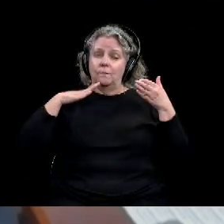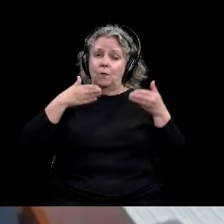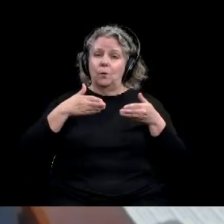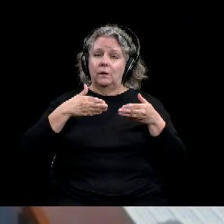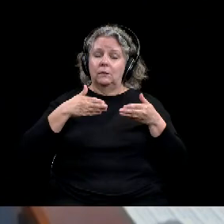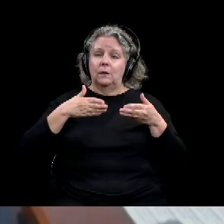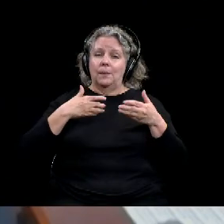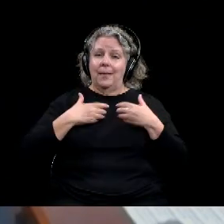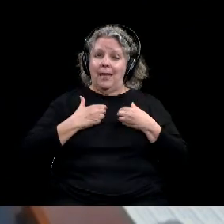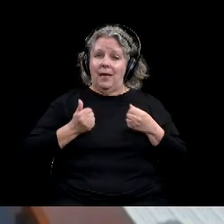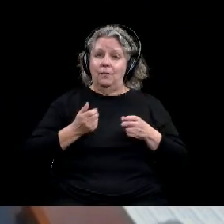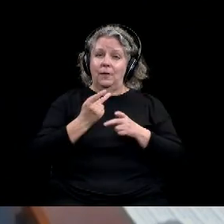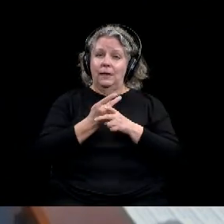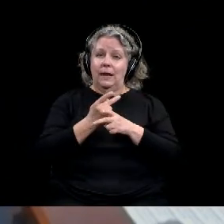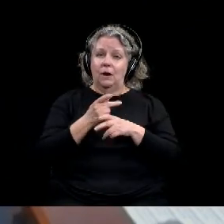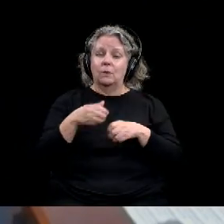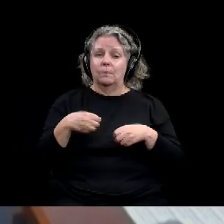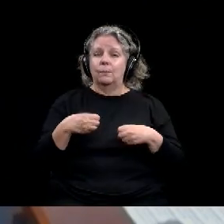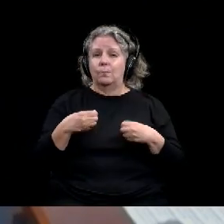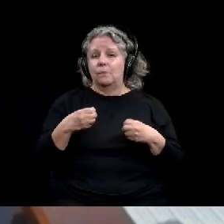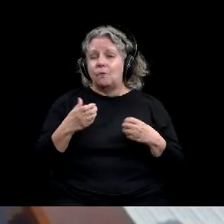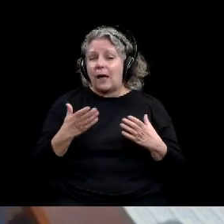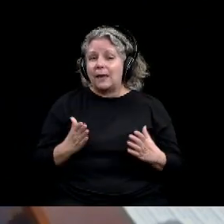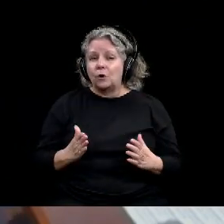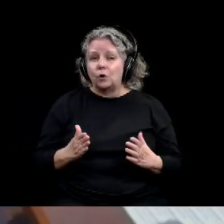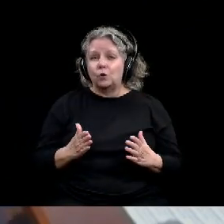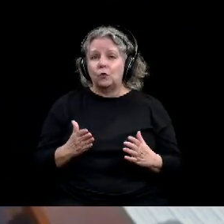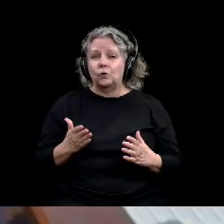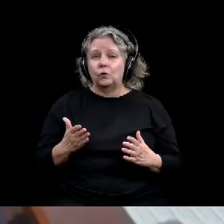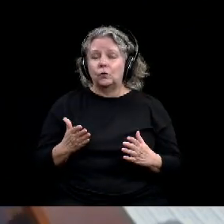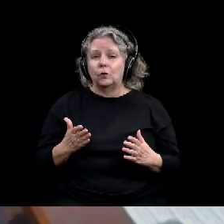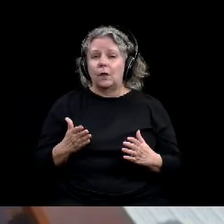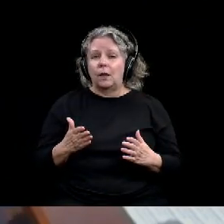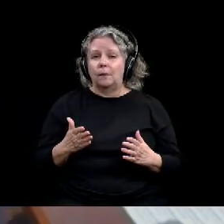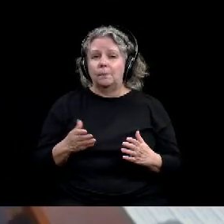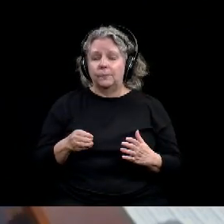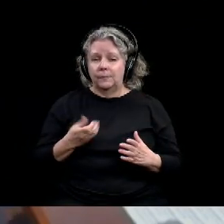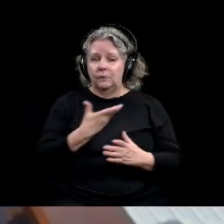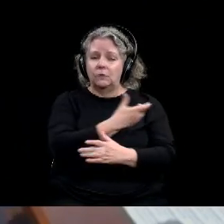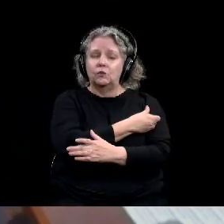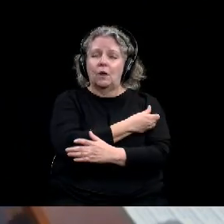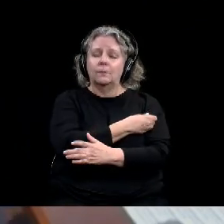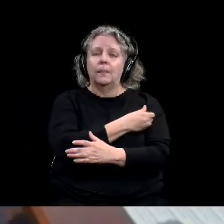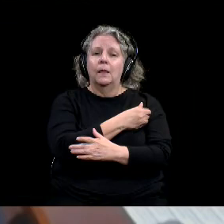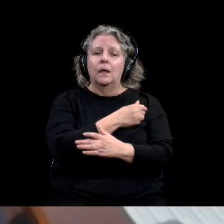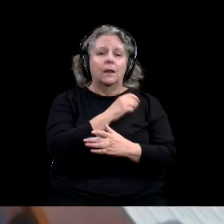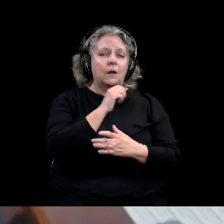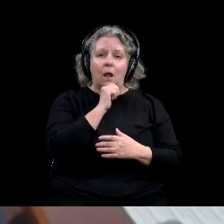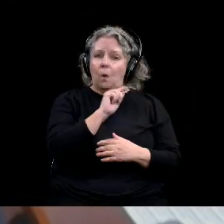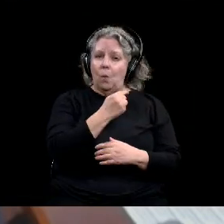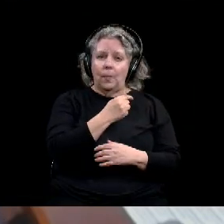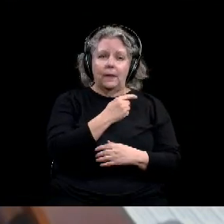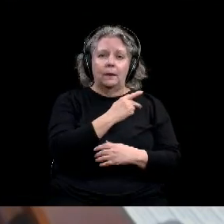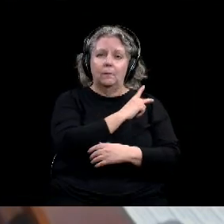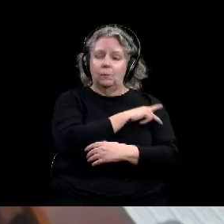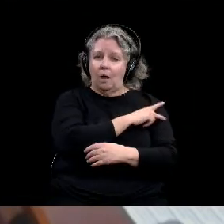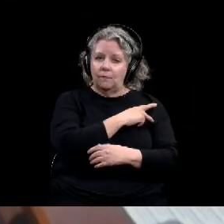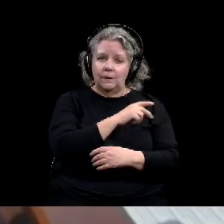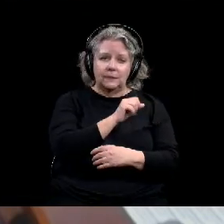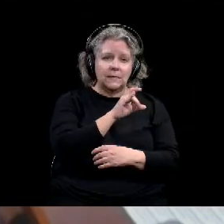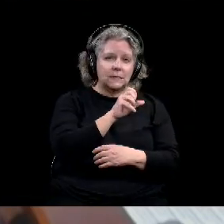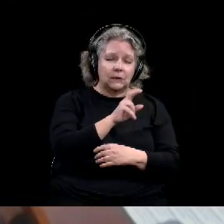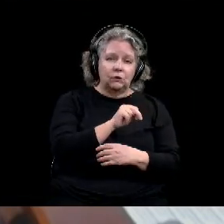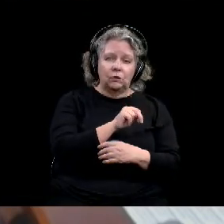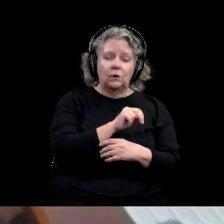just Ascension healthcare providers. We shared vaccine with Baylor Scott and White Hillcrest, with Family Health Center.